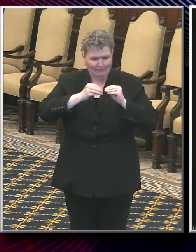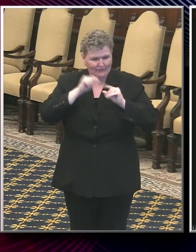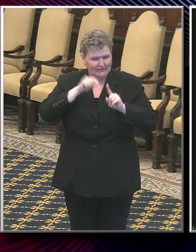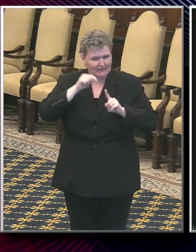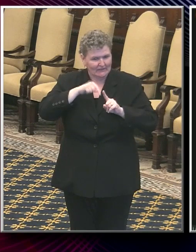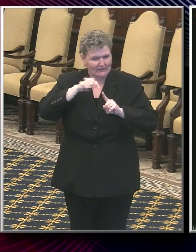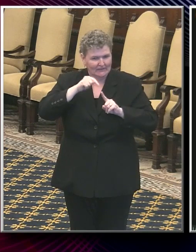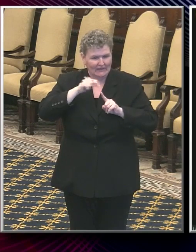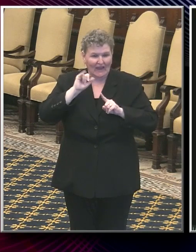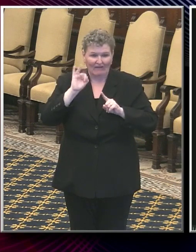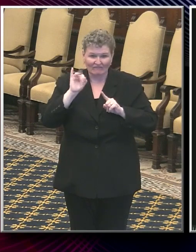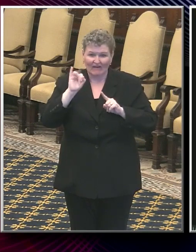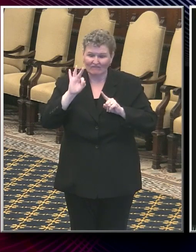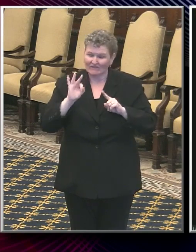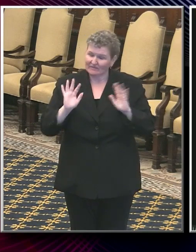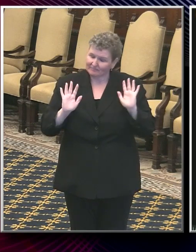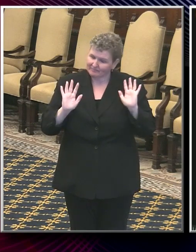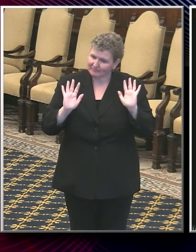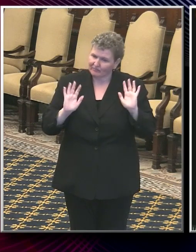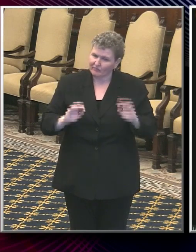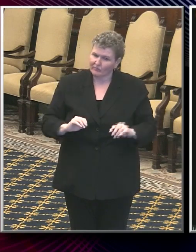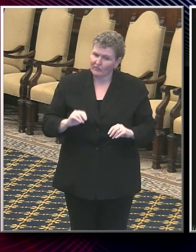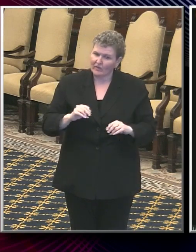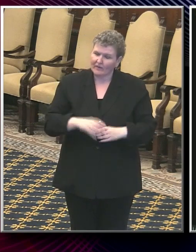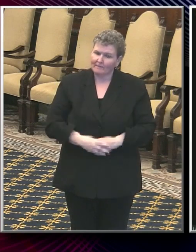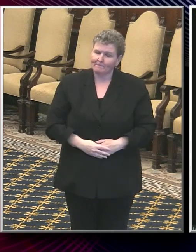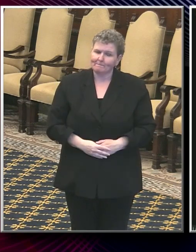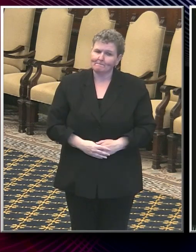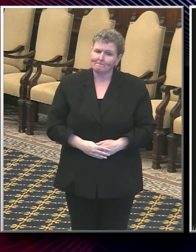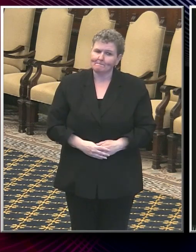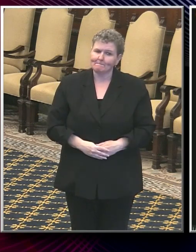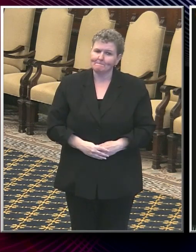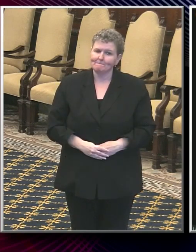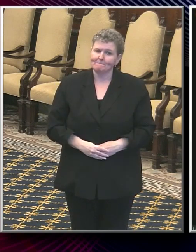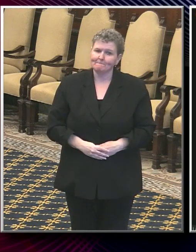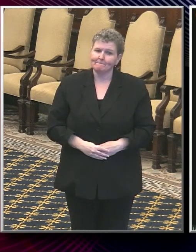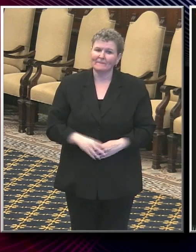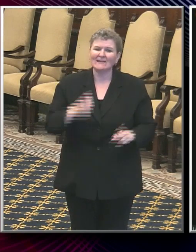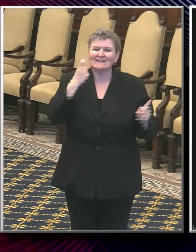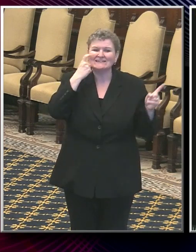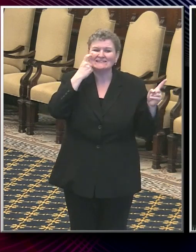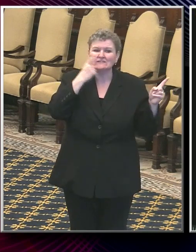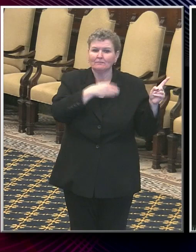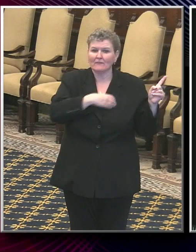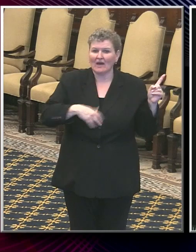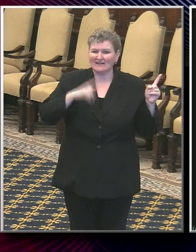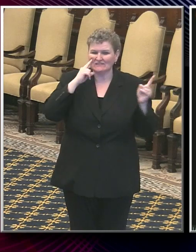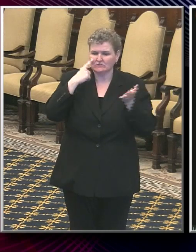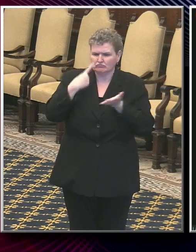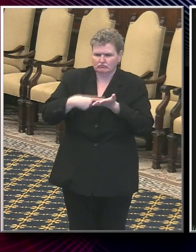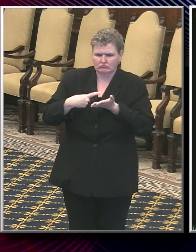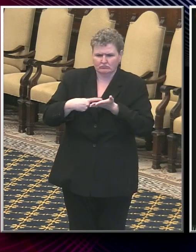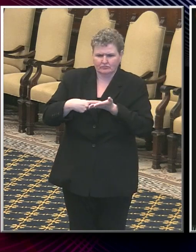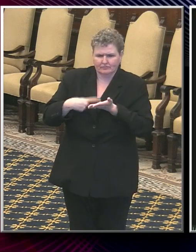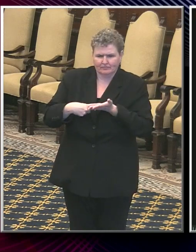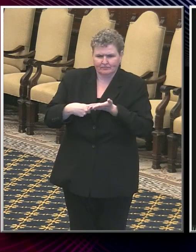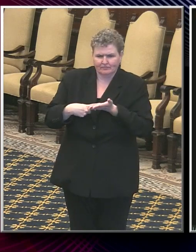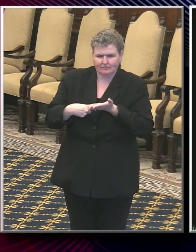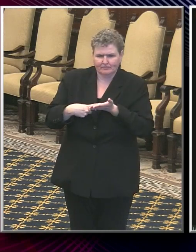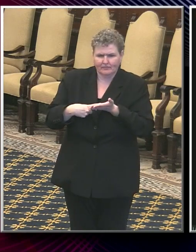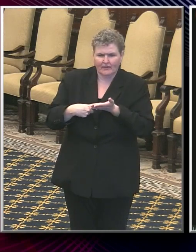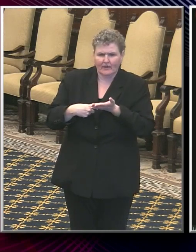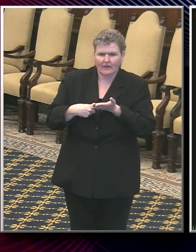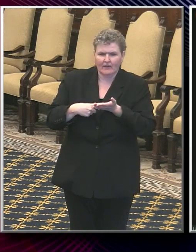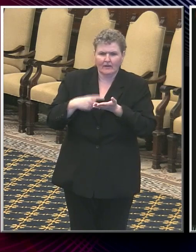good. Okay. And the survey that the mayor mentioned, were there more questions that were asked of that